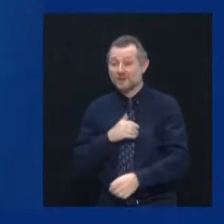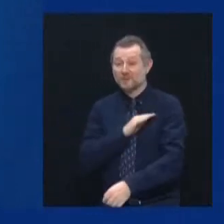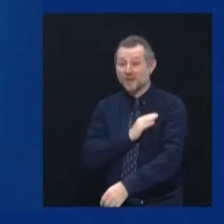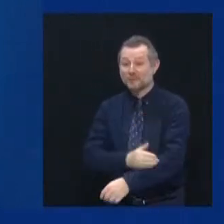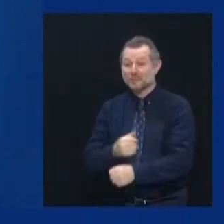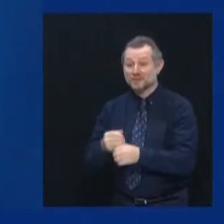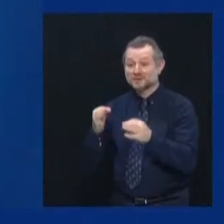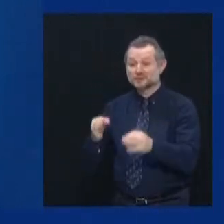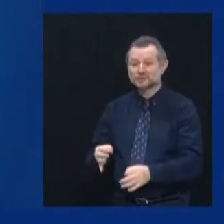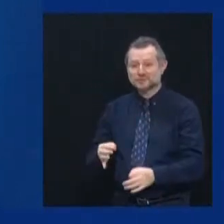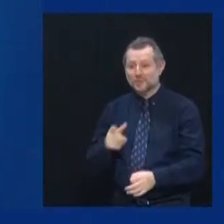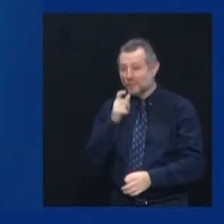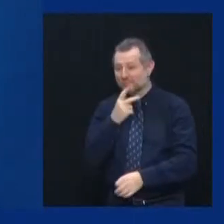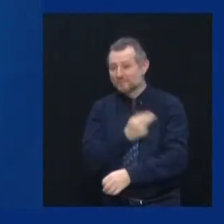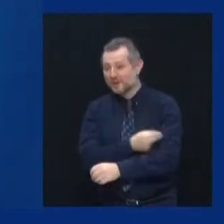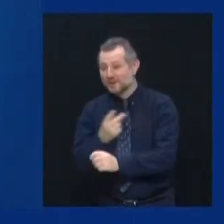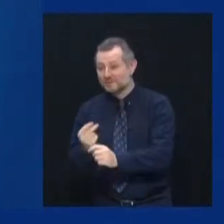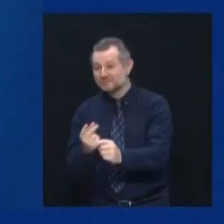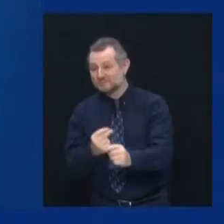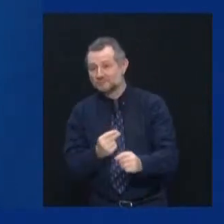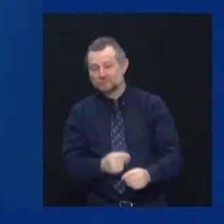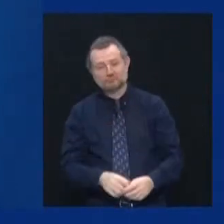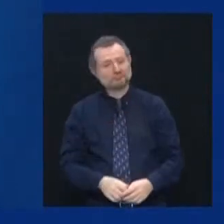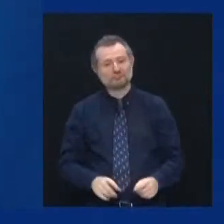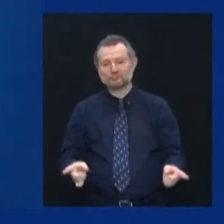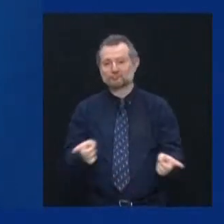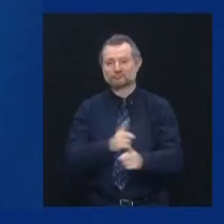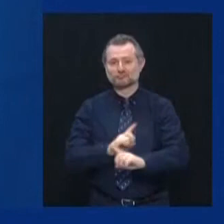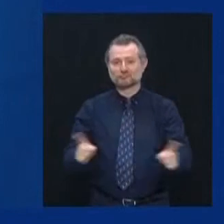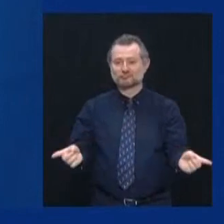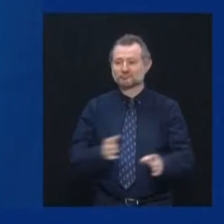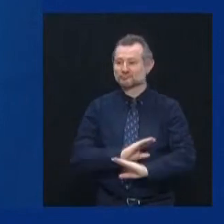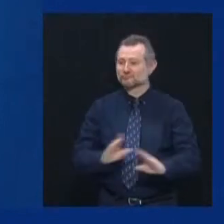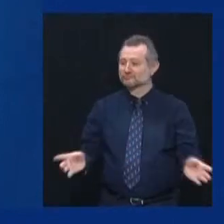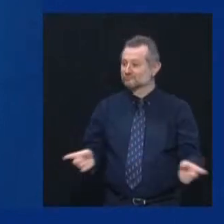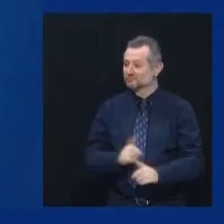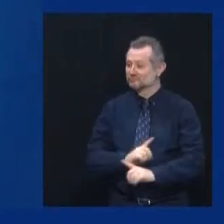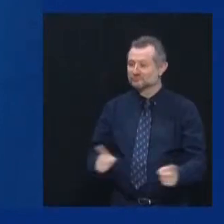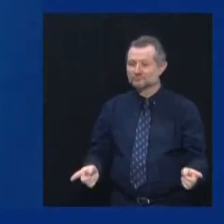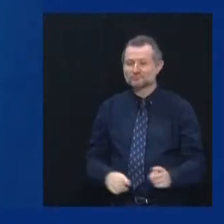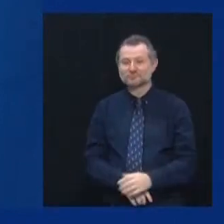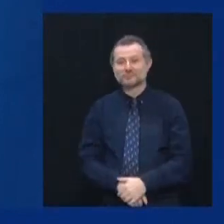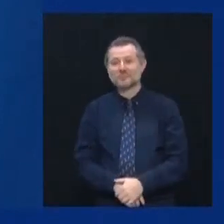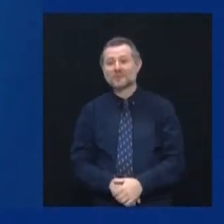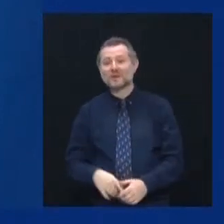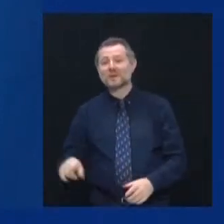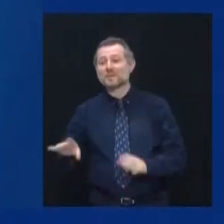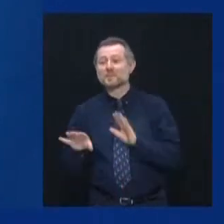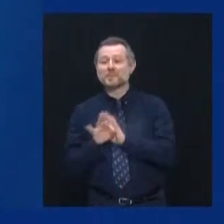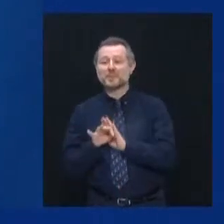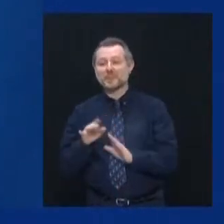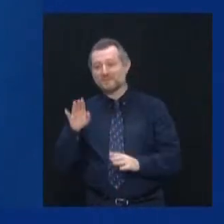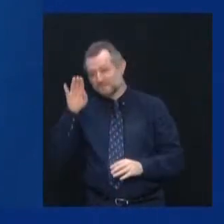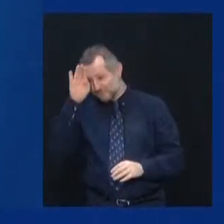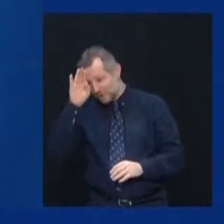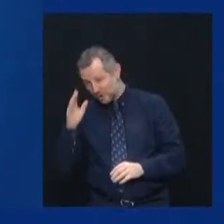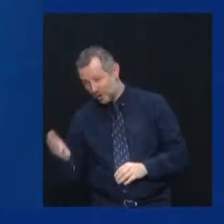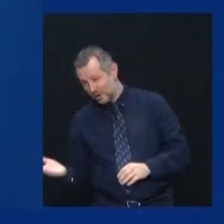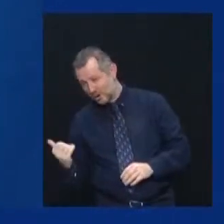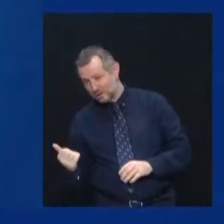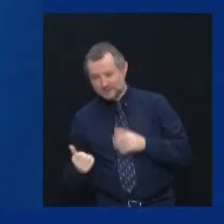can decide they want to give vaccines to firefighters over